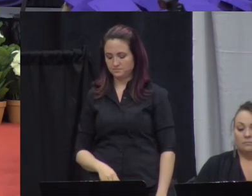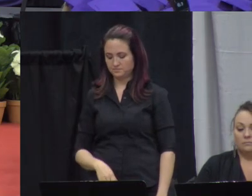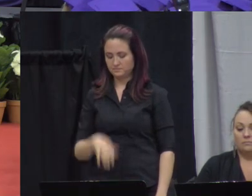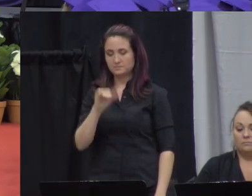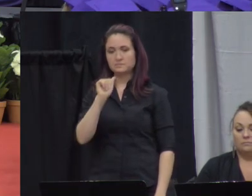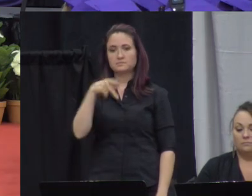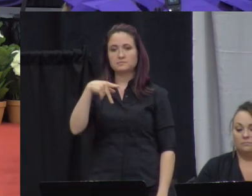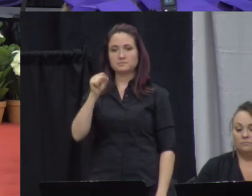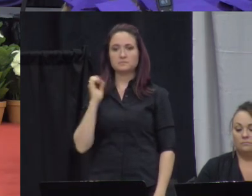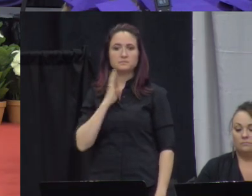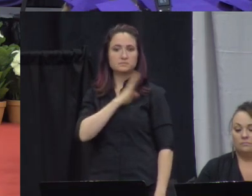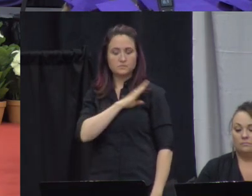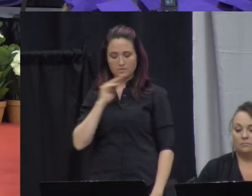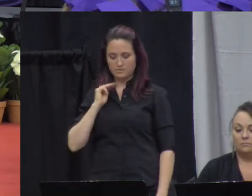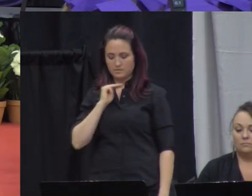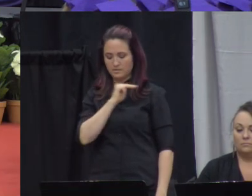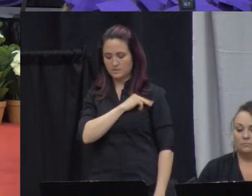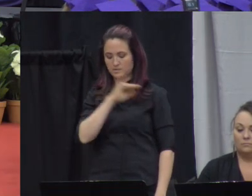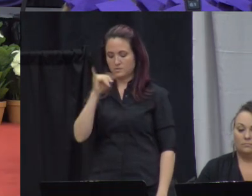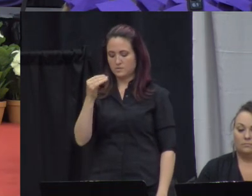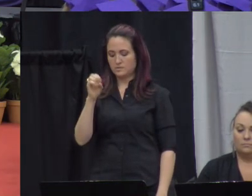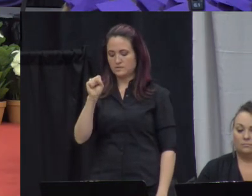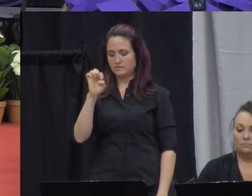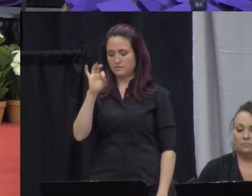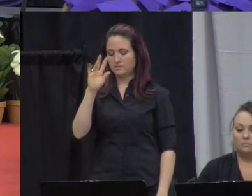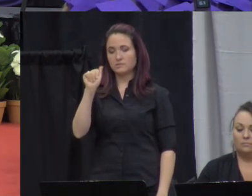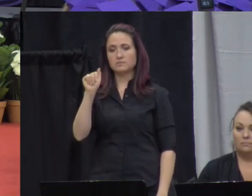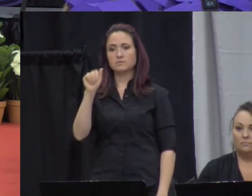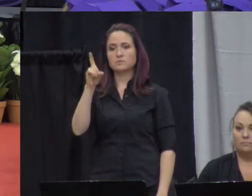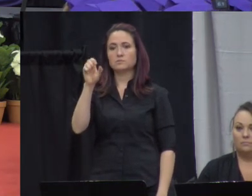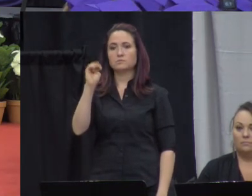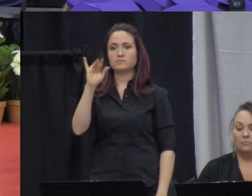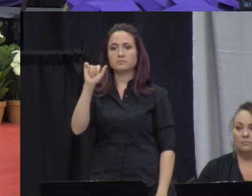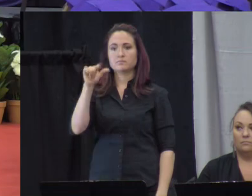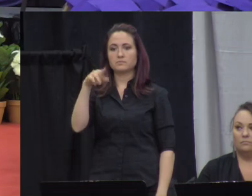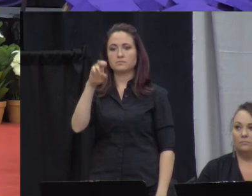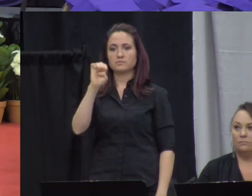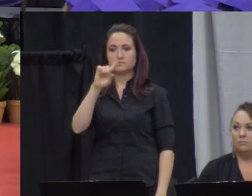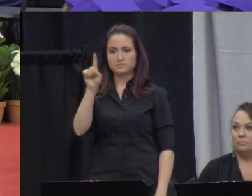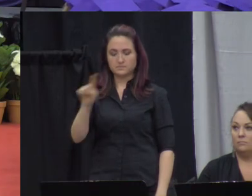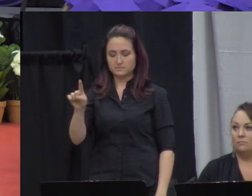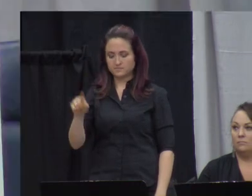APS Board Member, Josefina E. Dominguez.